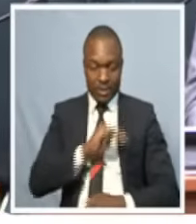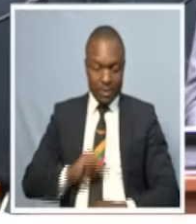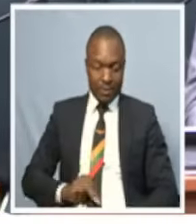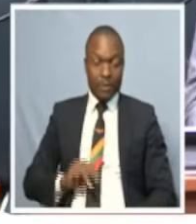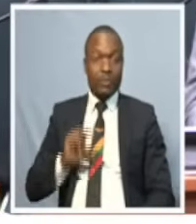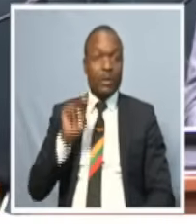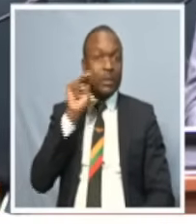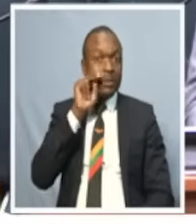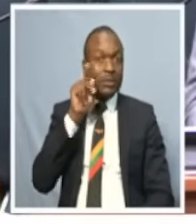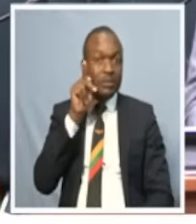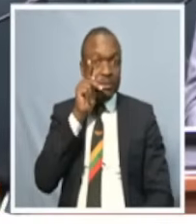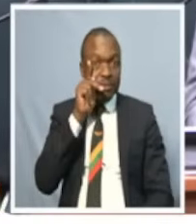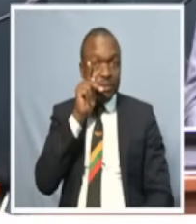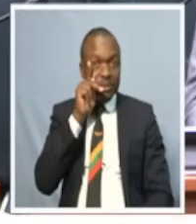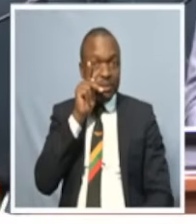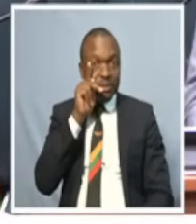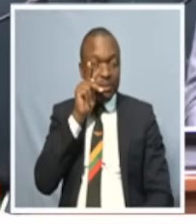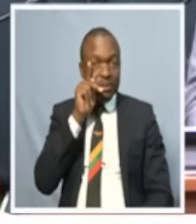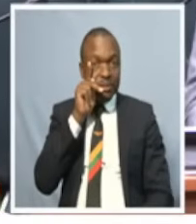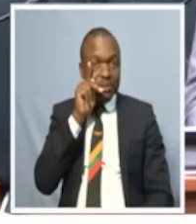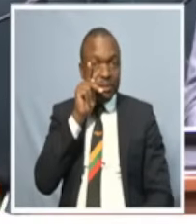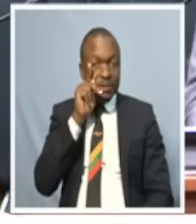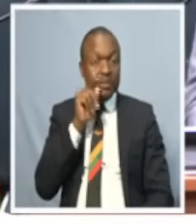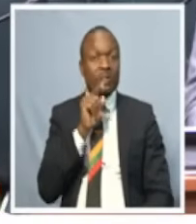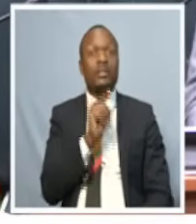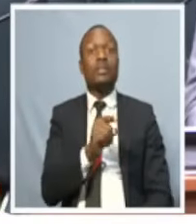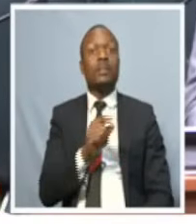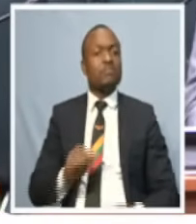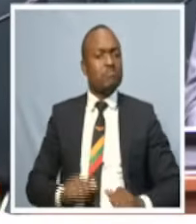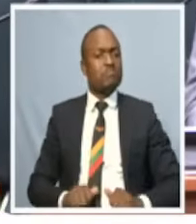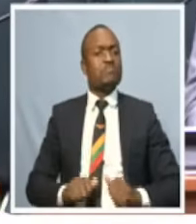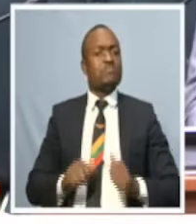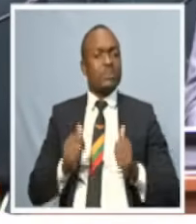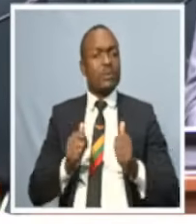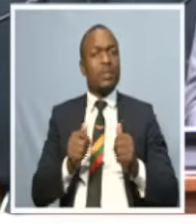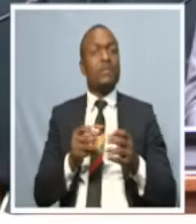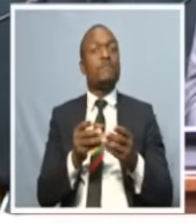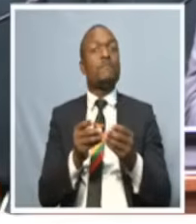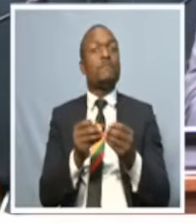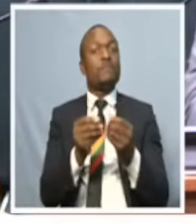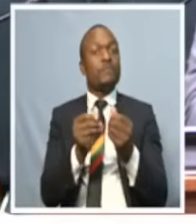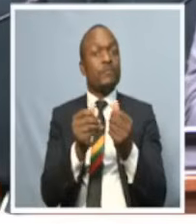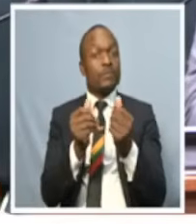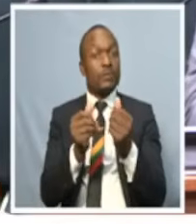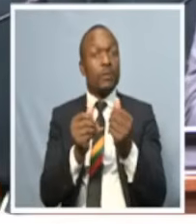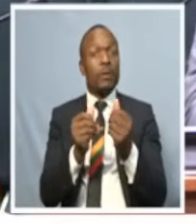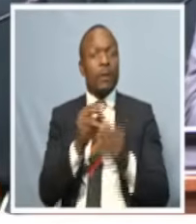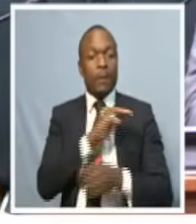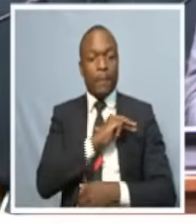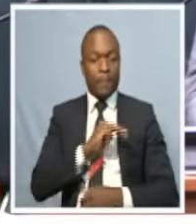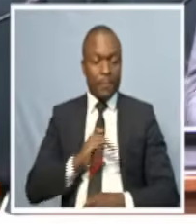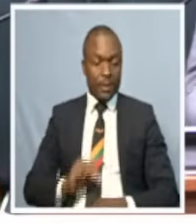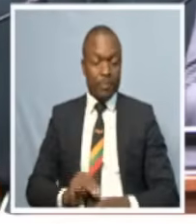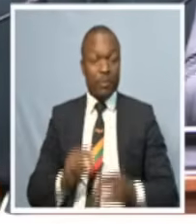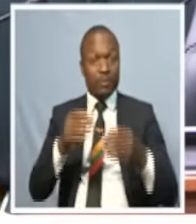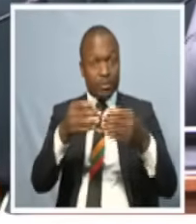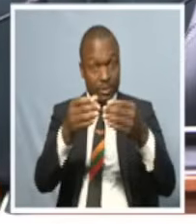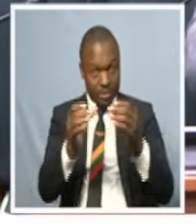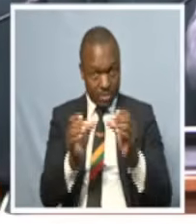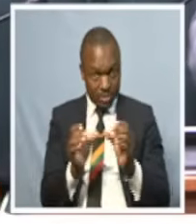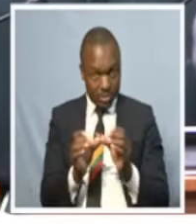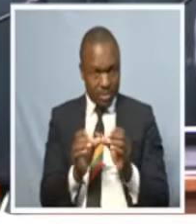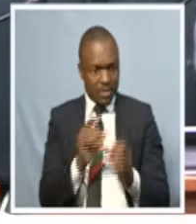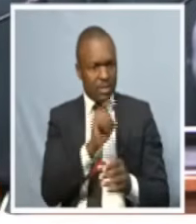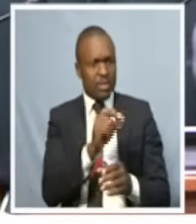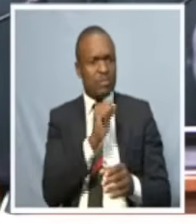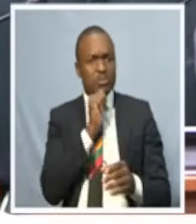for Nakonde is angry that there are a few members who are from the constituency. And